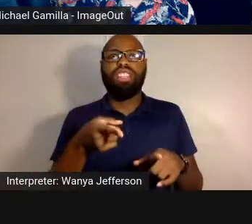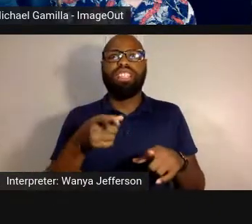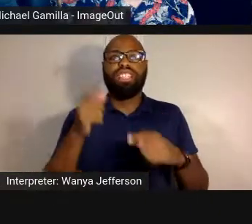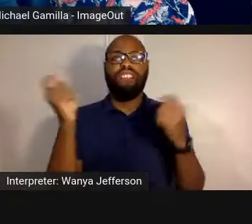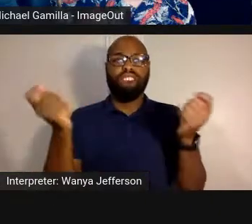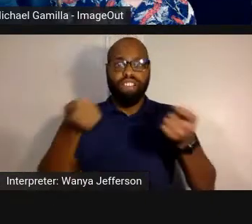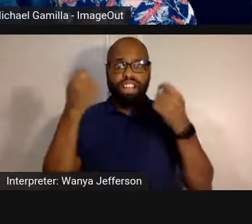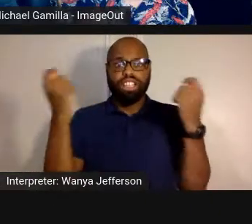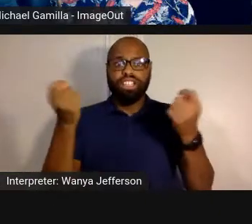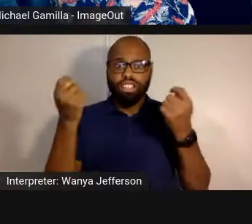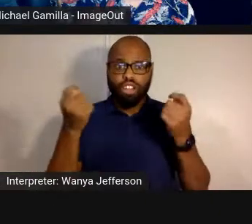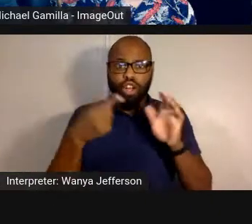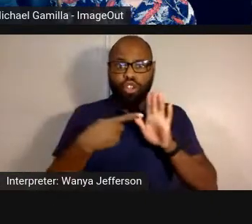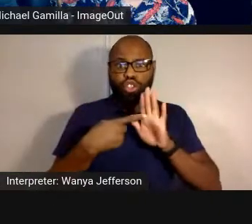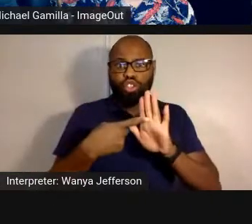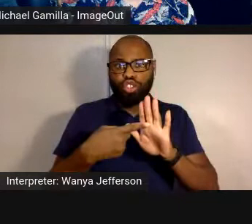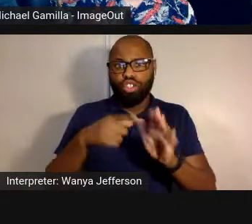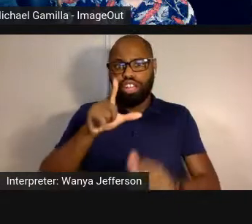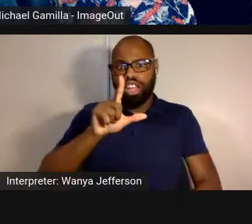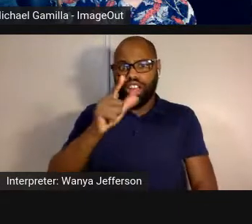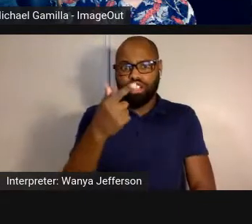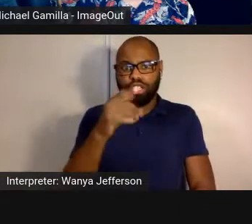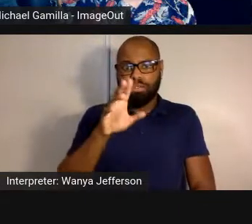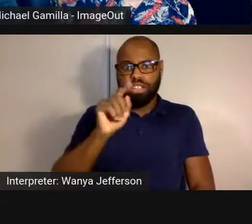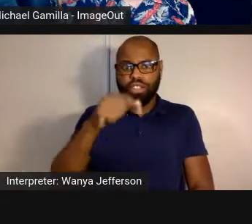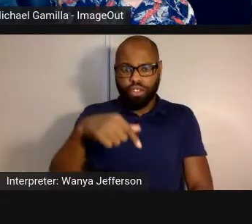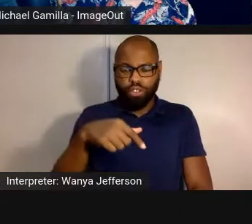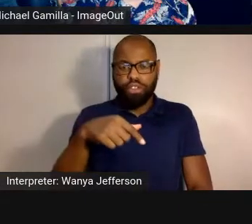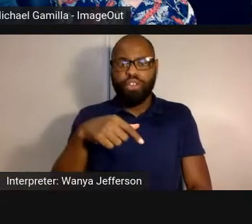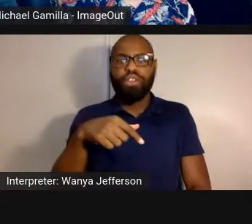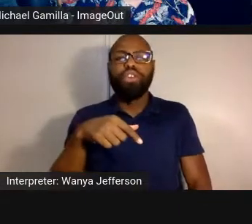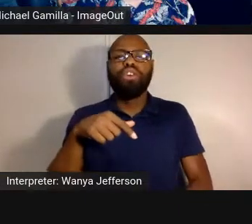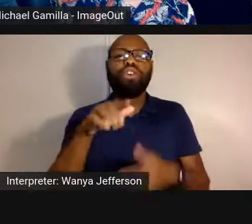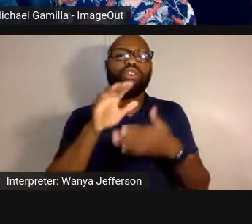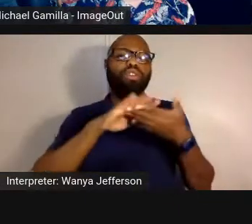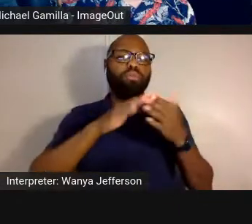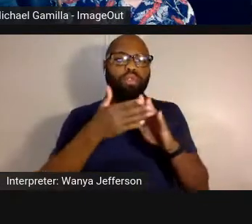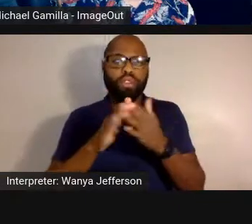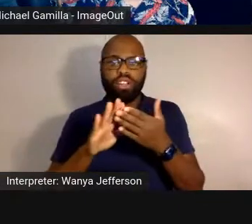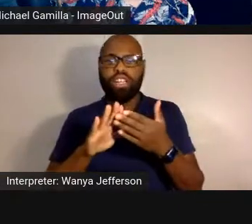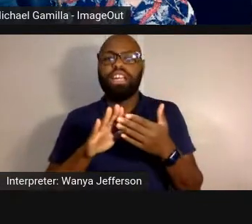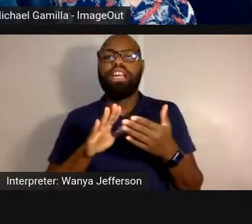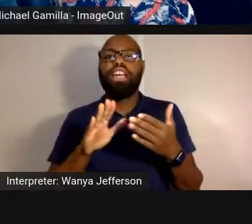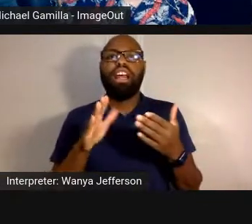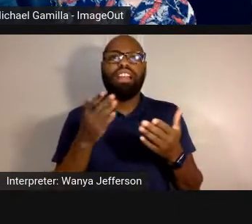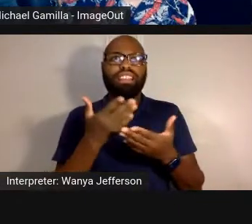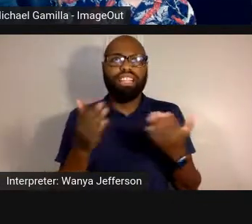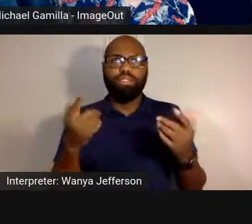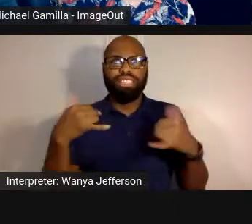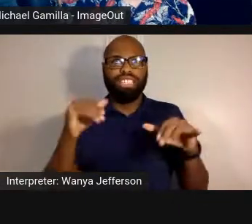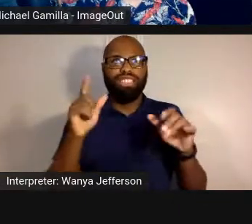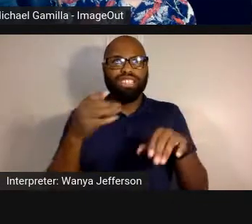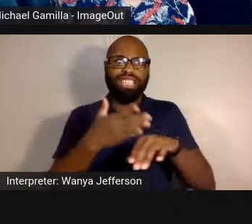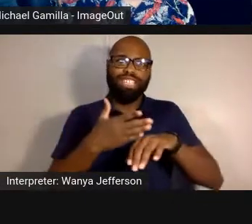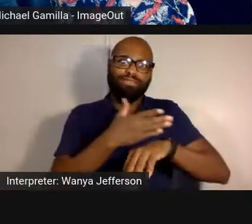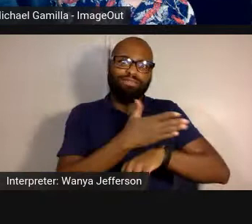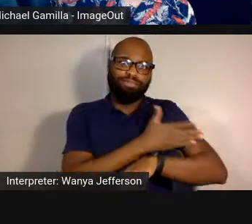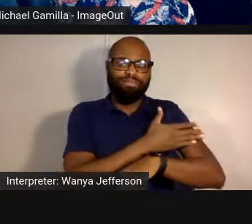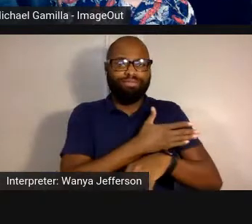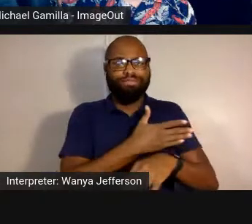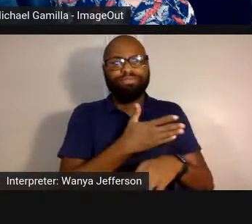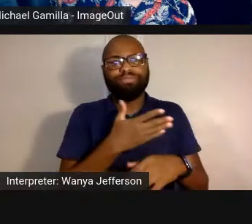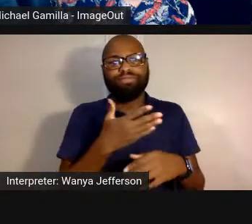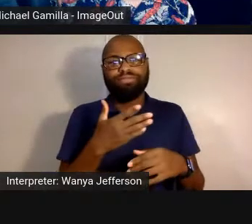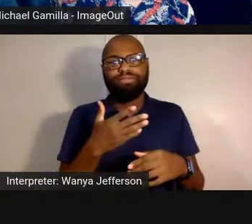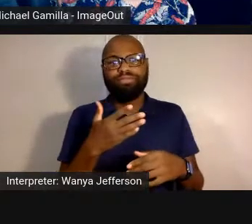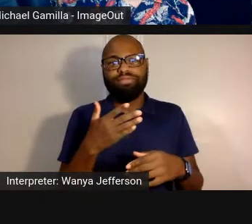showing the LGBT community, is showing our community and the things that we still have to progress. So, you know, as a platform that I do